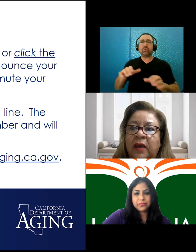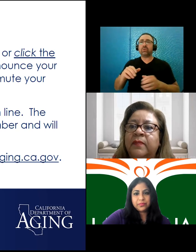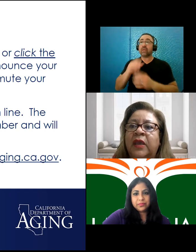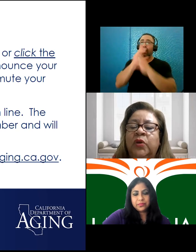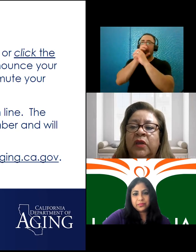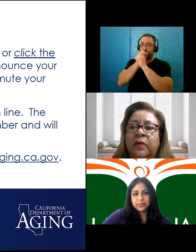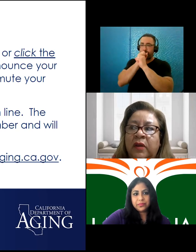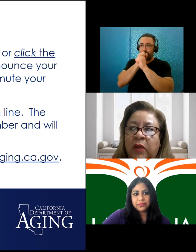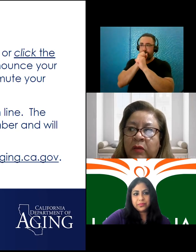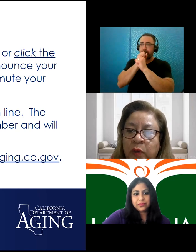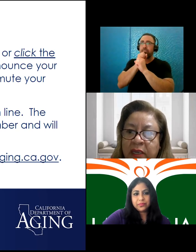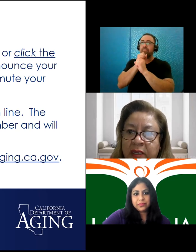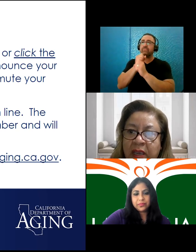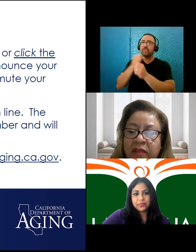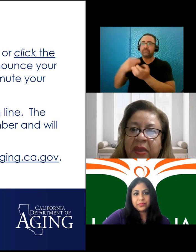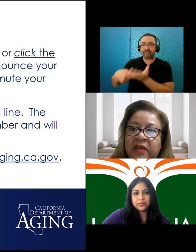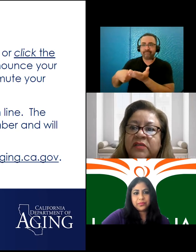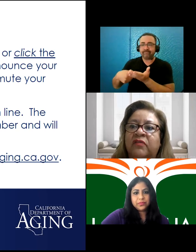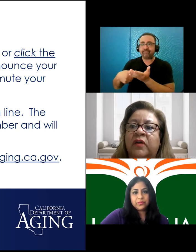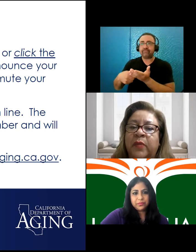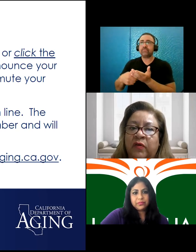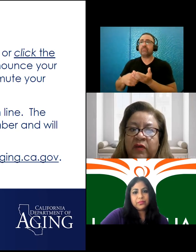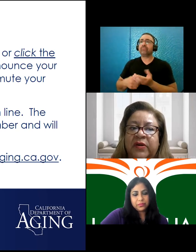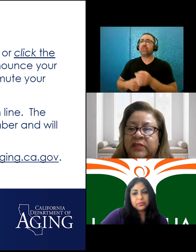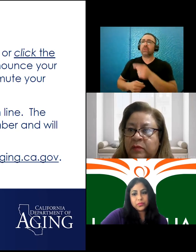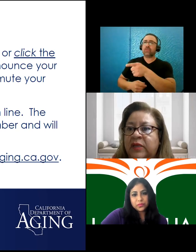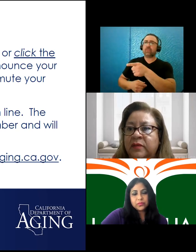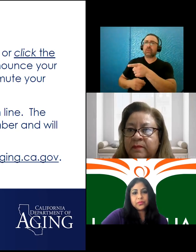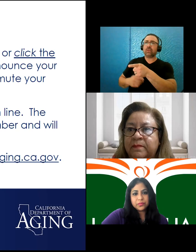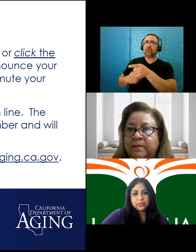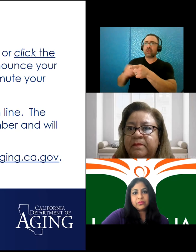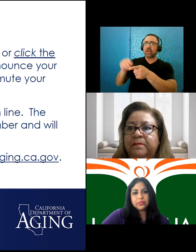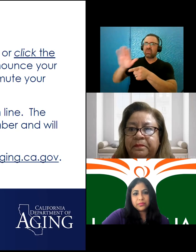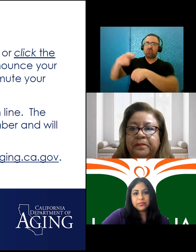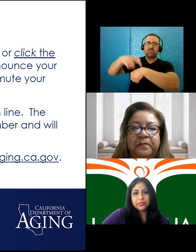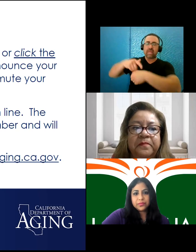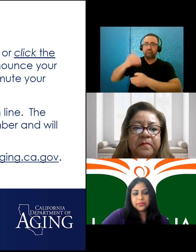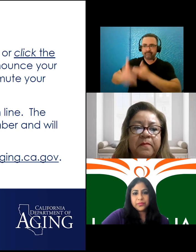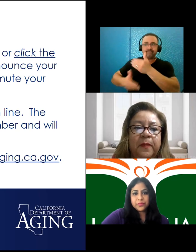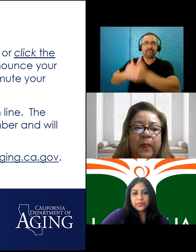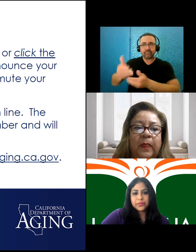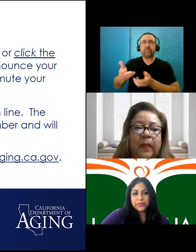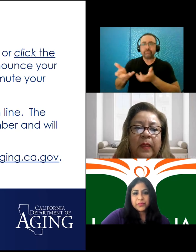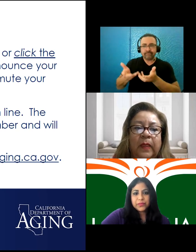confidentially, and we take the pace of the participant.